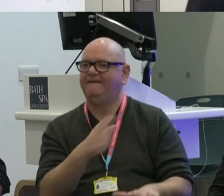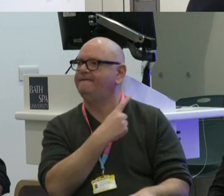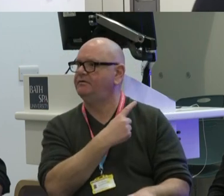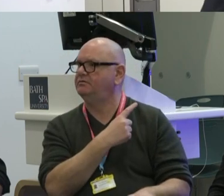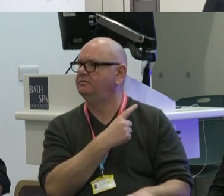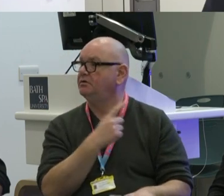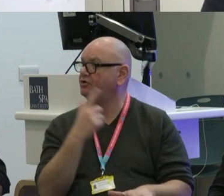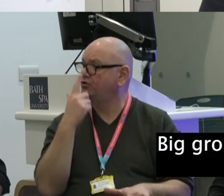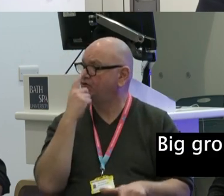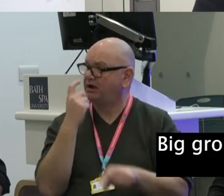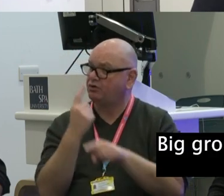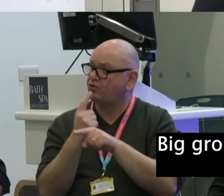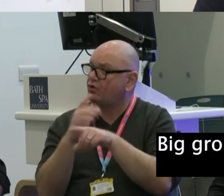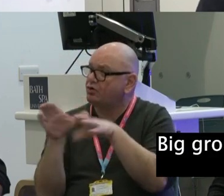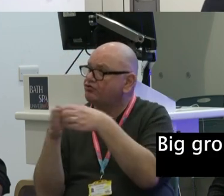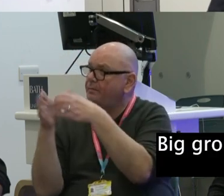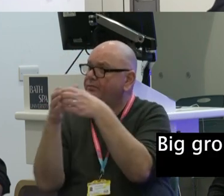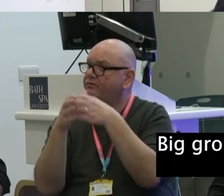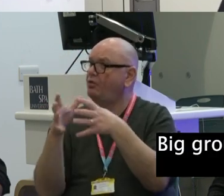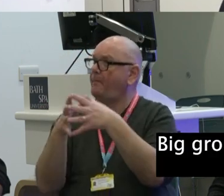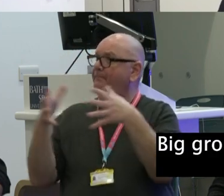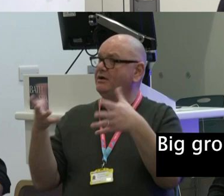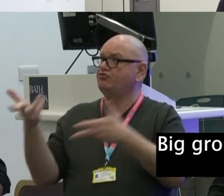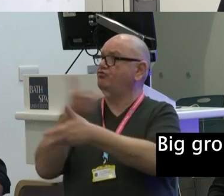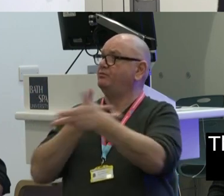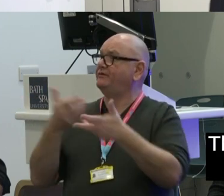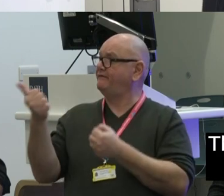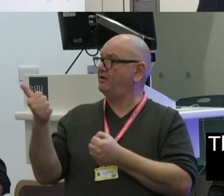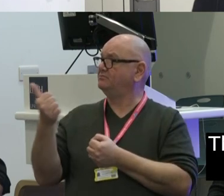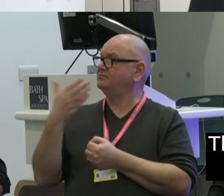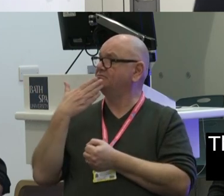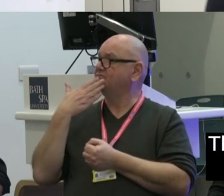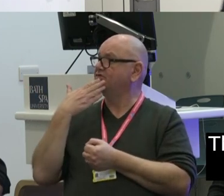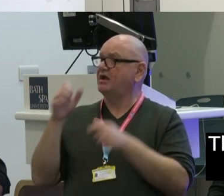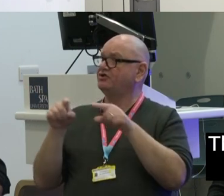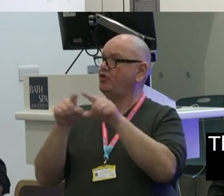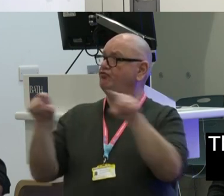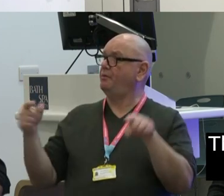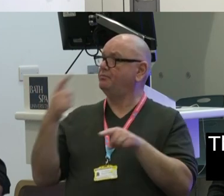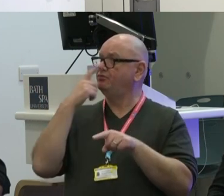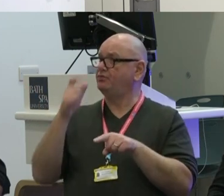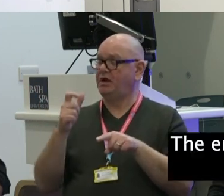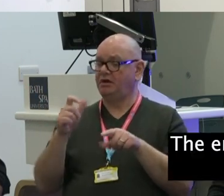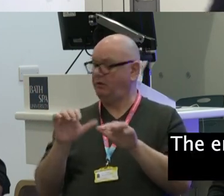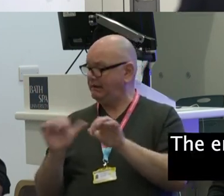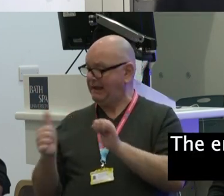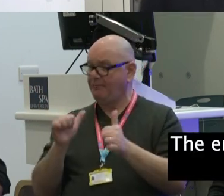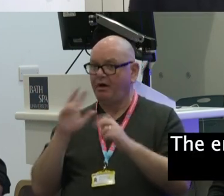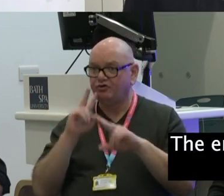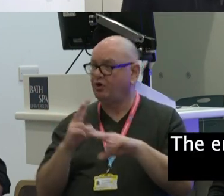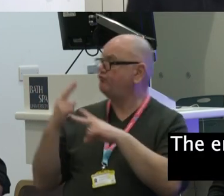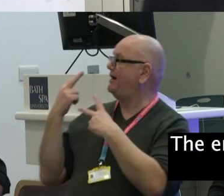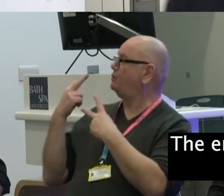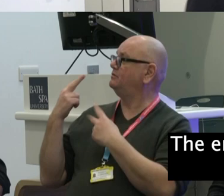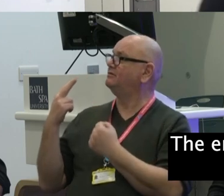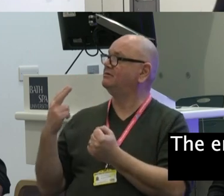Talk in small groups, big groups. It's actually a really nice room. Turn around. There might be sitting like in the airplane, right? The emergency exit